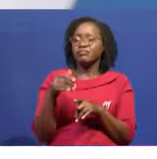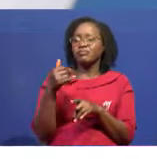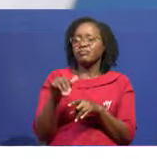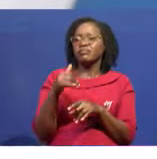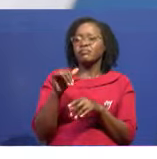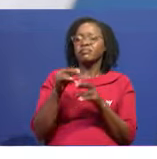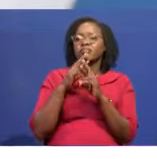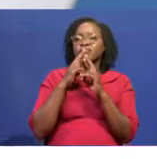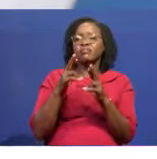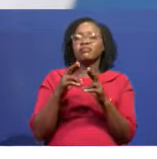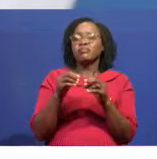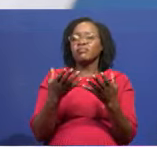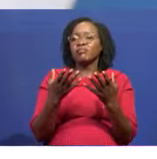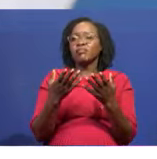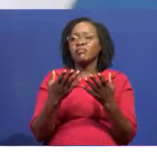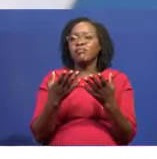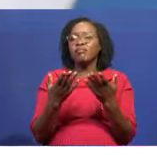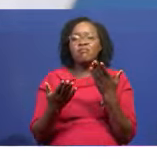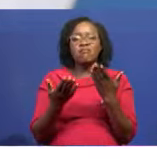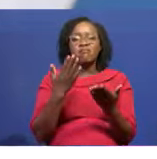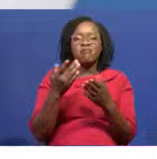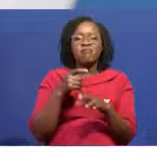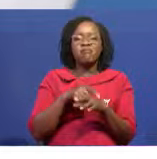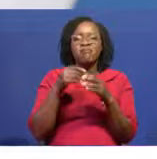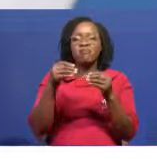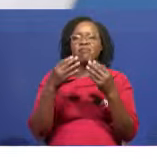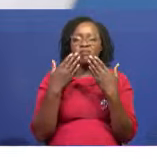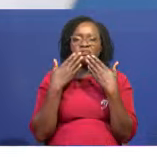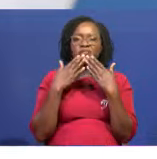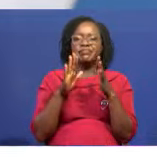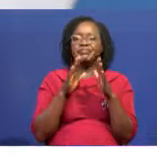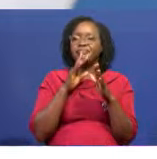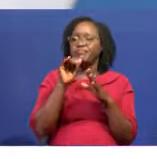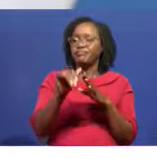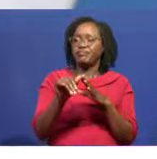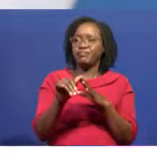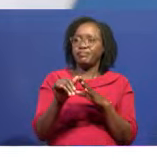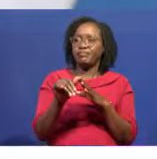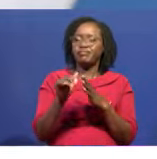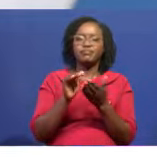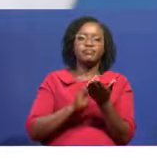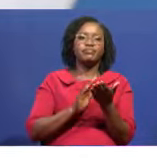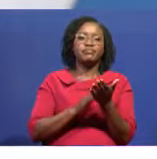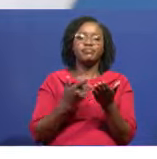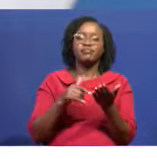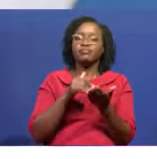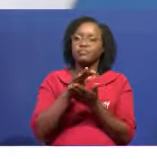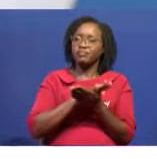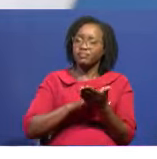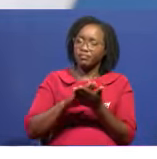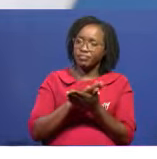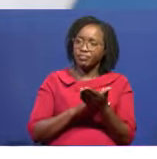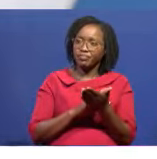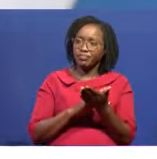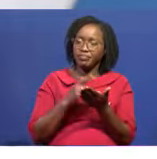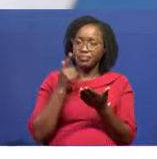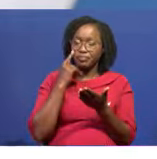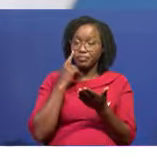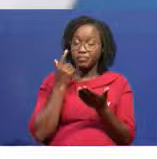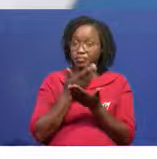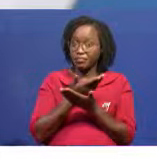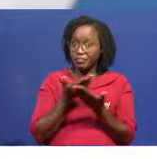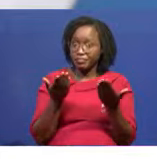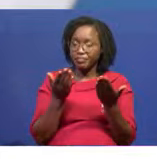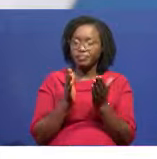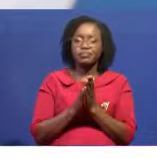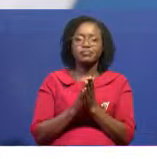our report, so probably you will give us that time to finish so that we can give our recommendations based on what we saw on the ground